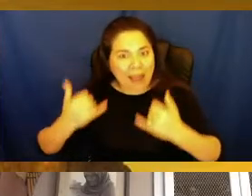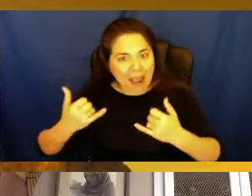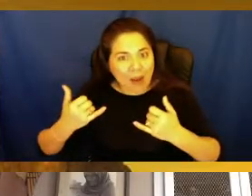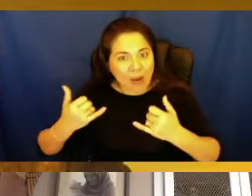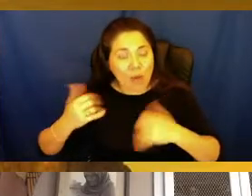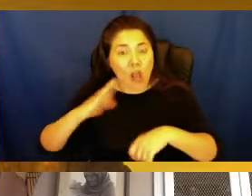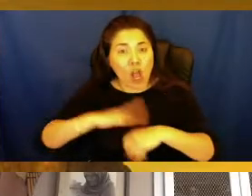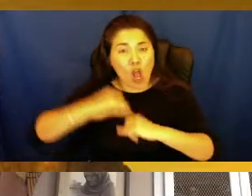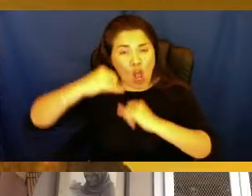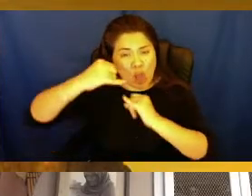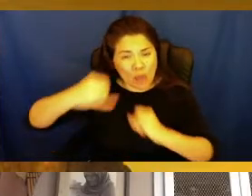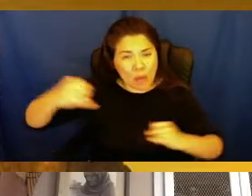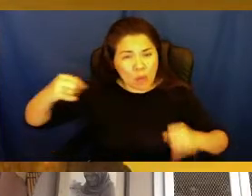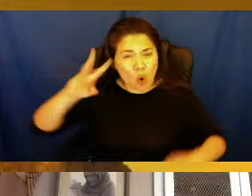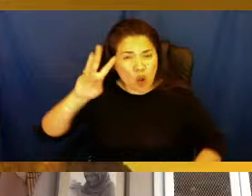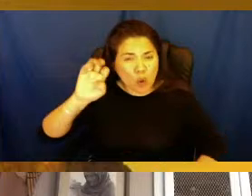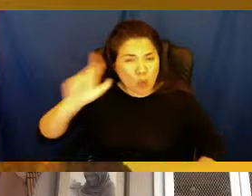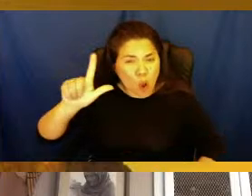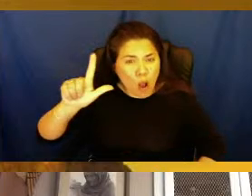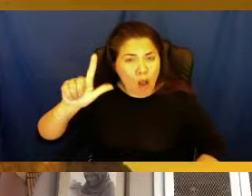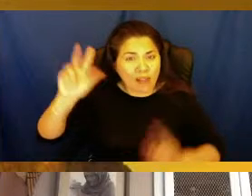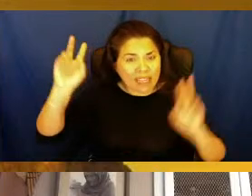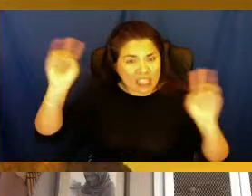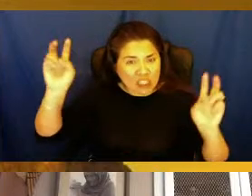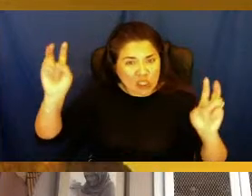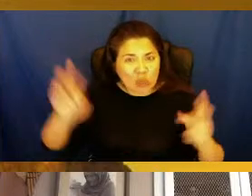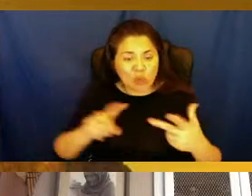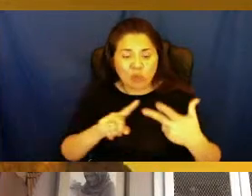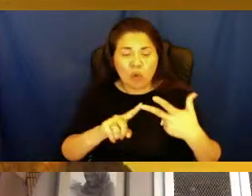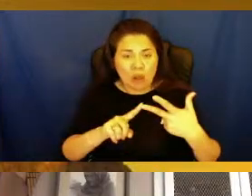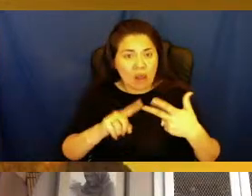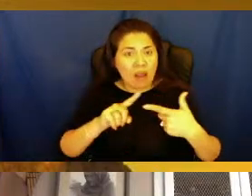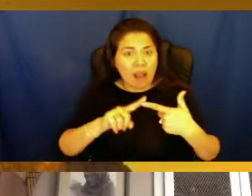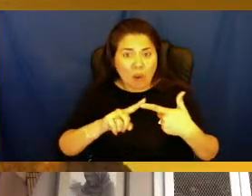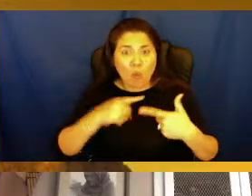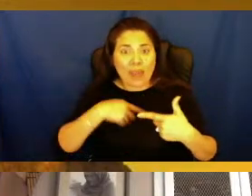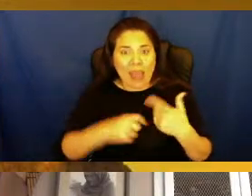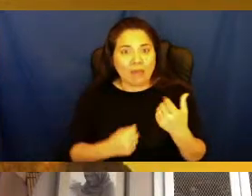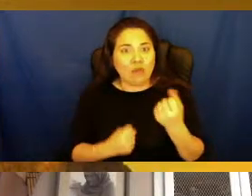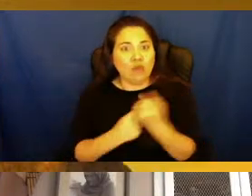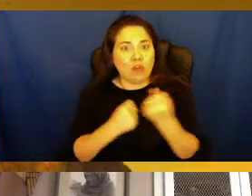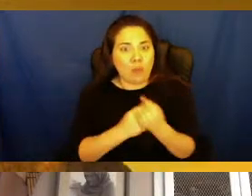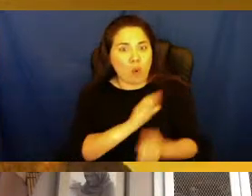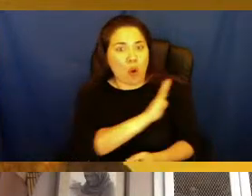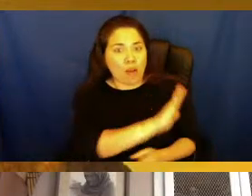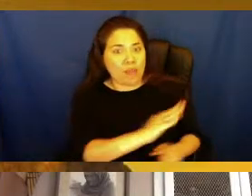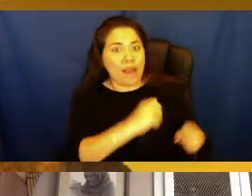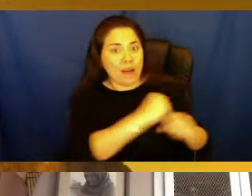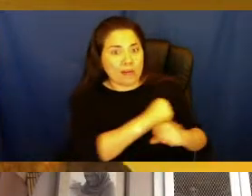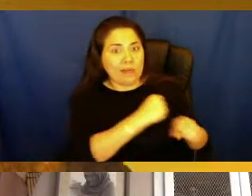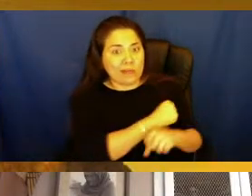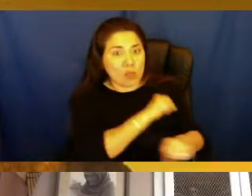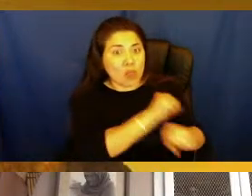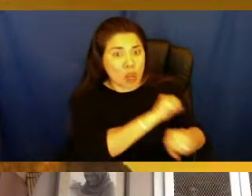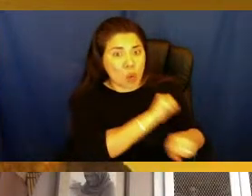the border wall issue, the Carrizo Come Crudo, we need to stand strong with their efforts along the border